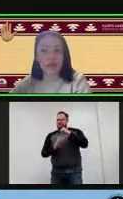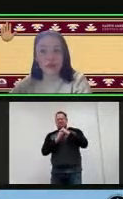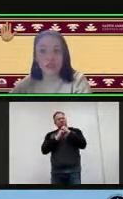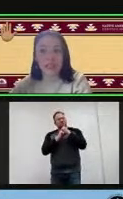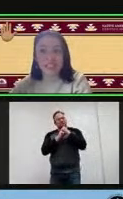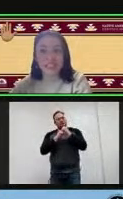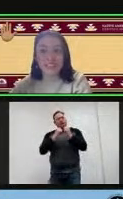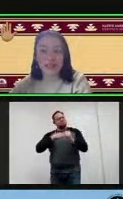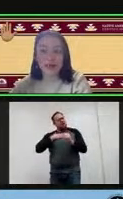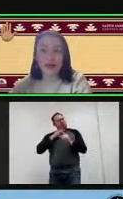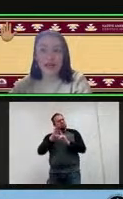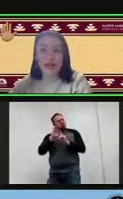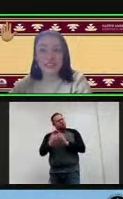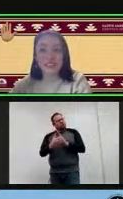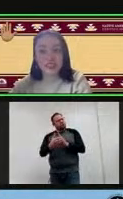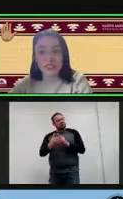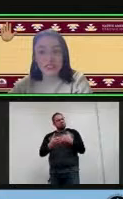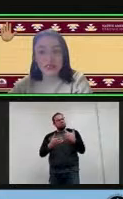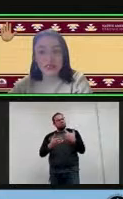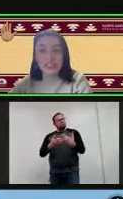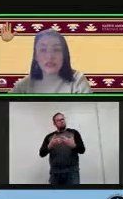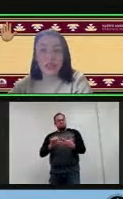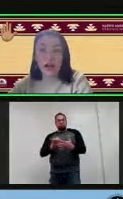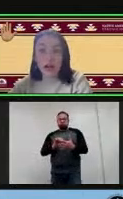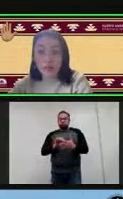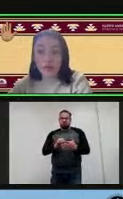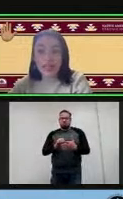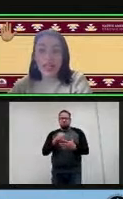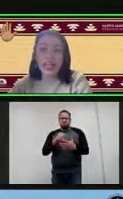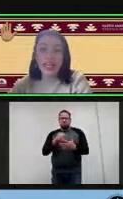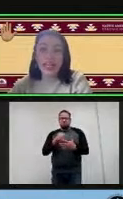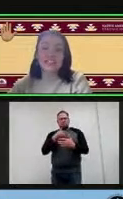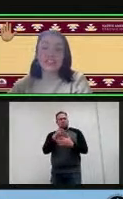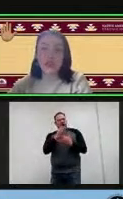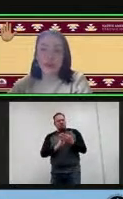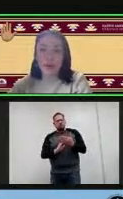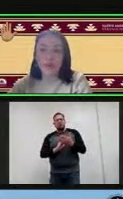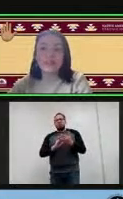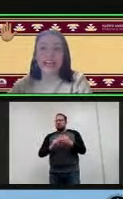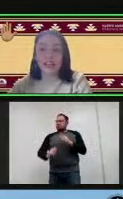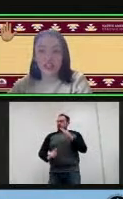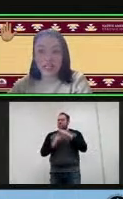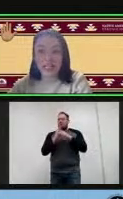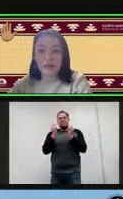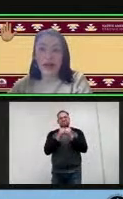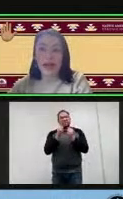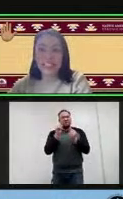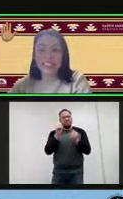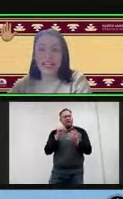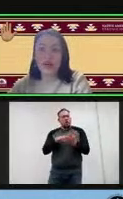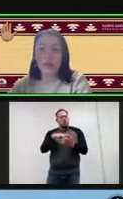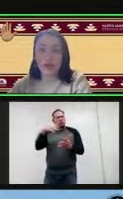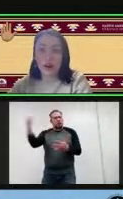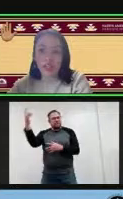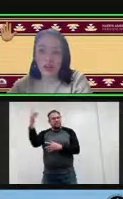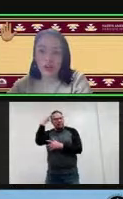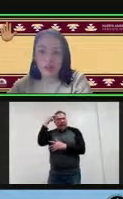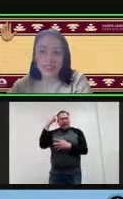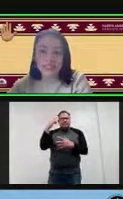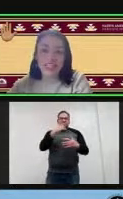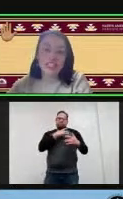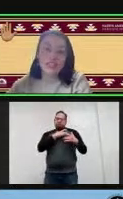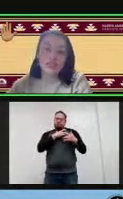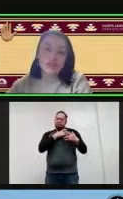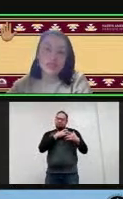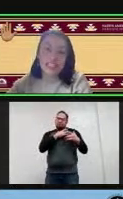my culture has instilled in me, right? To be humble and to show up with that learning mind and that open heart